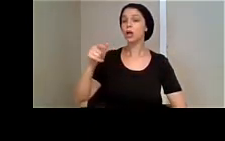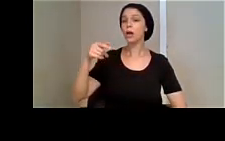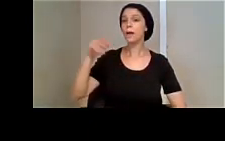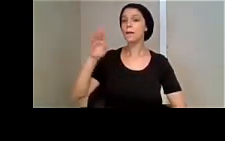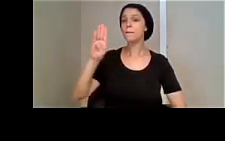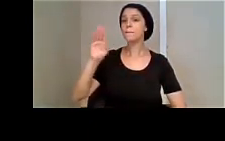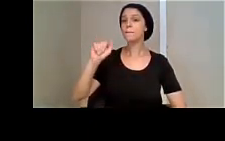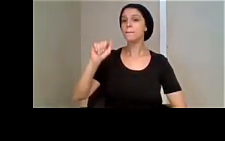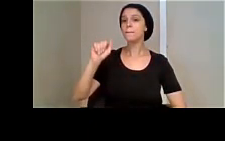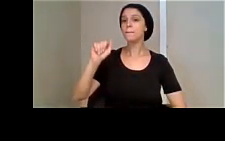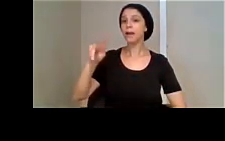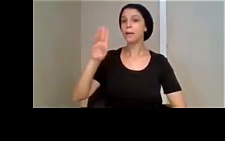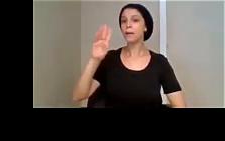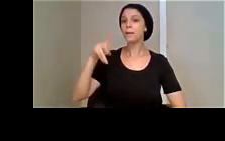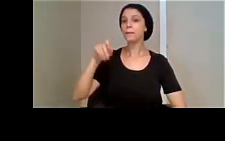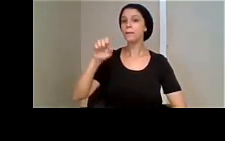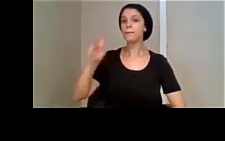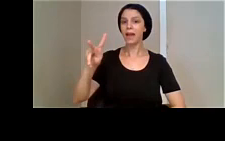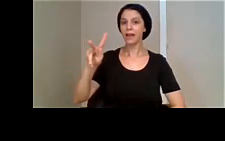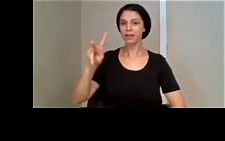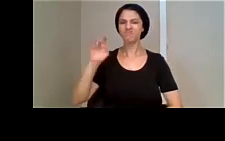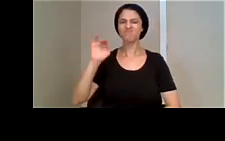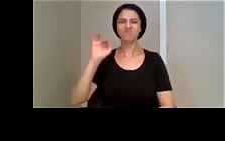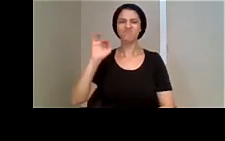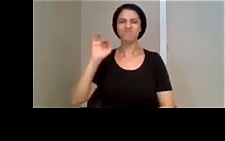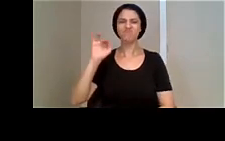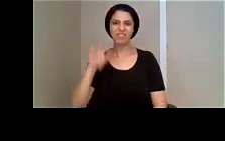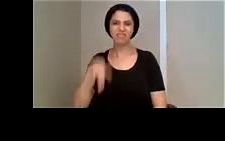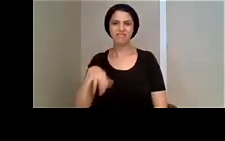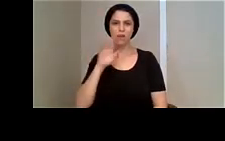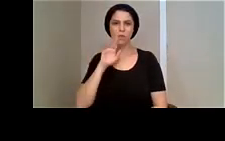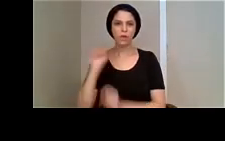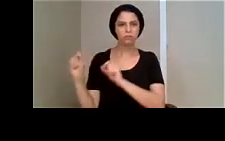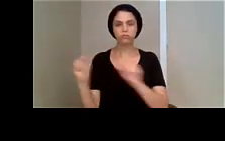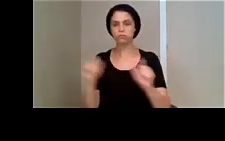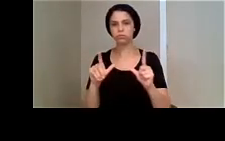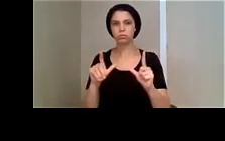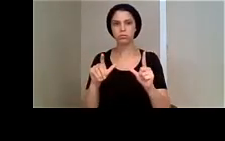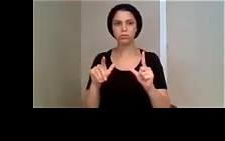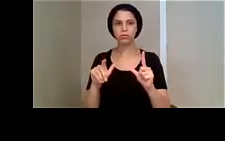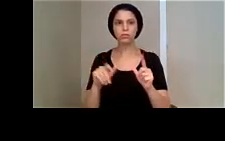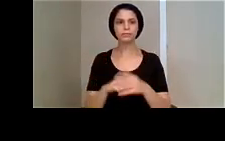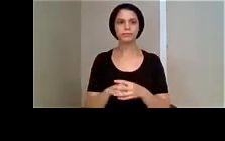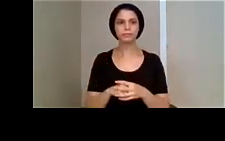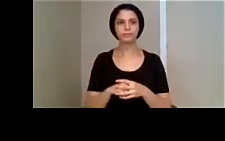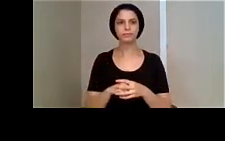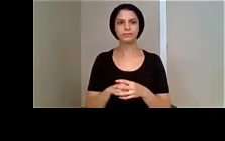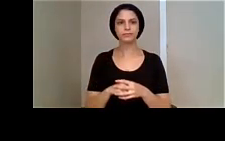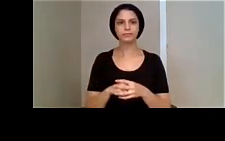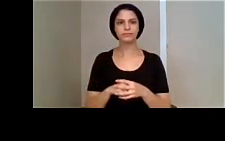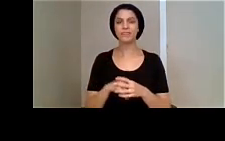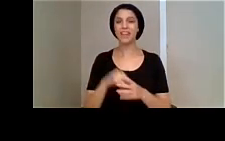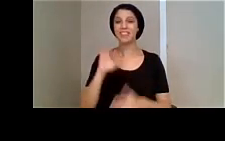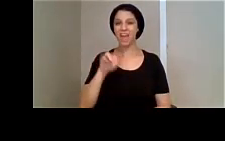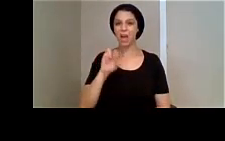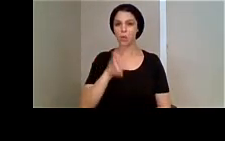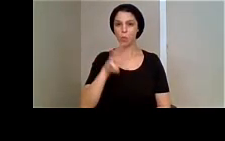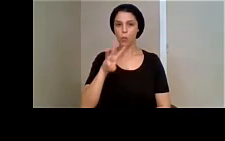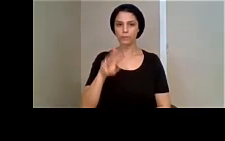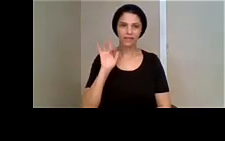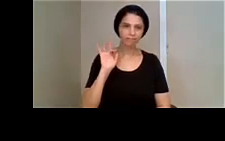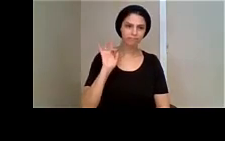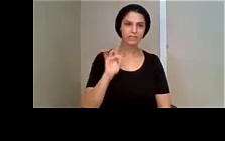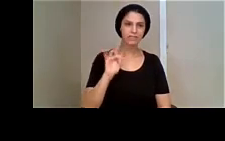backpack, it's going to be that first link that comes up. The nice thing about that website is I